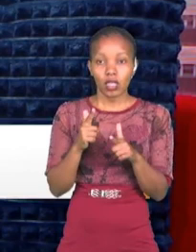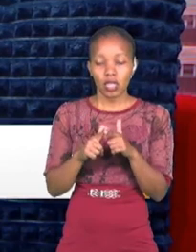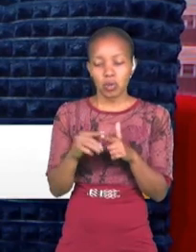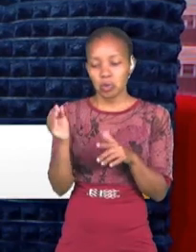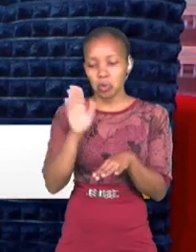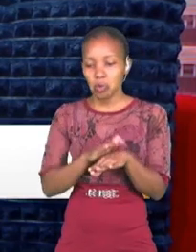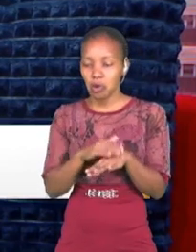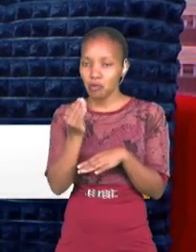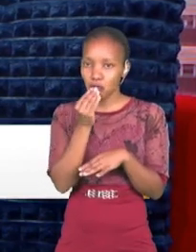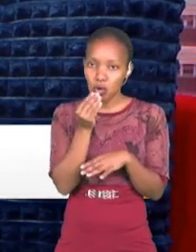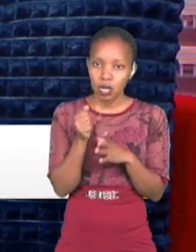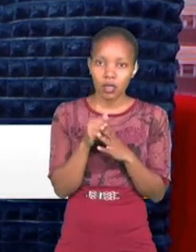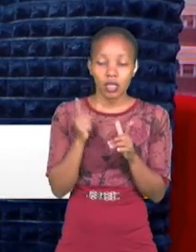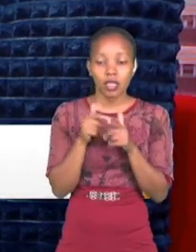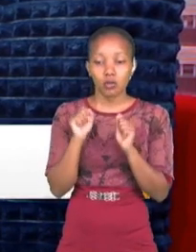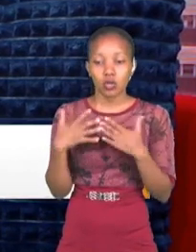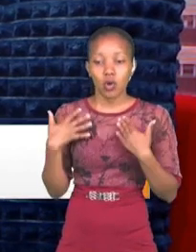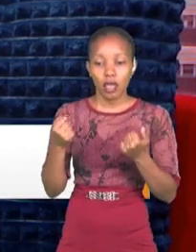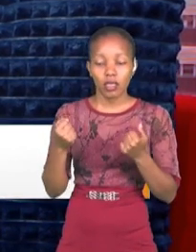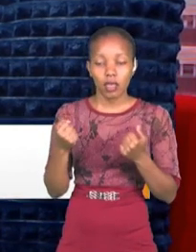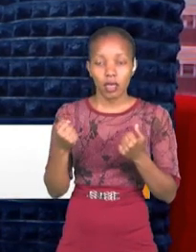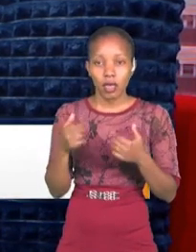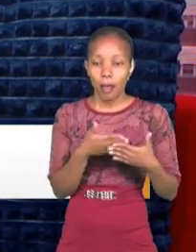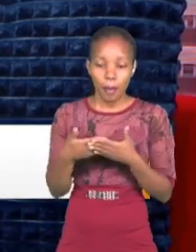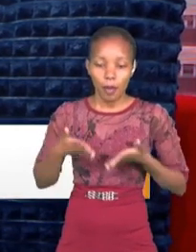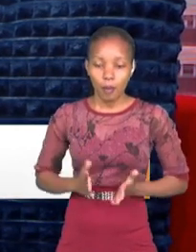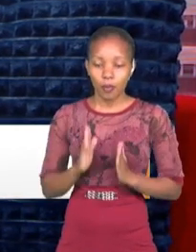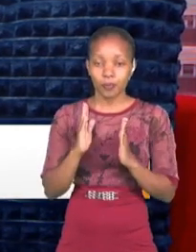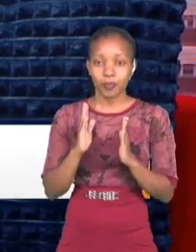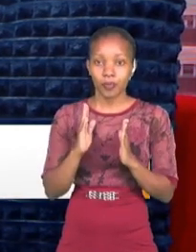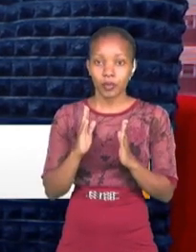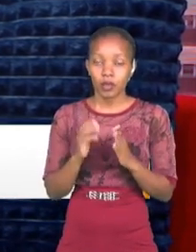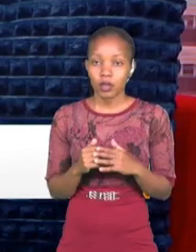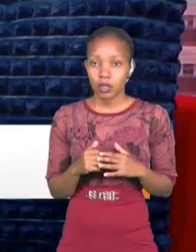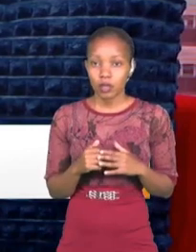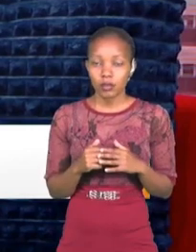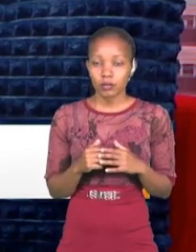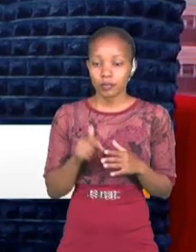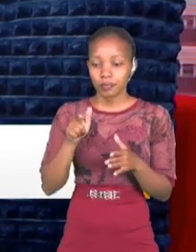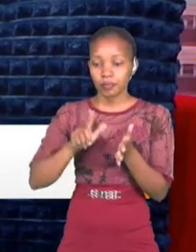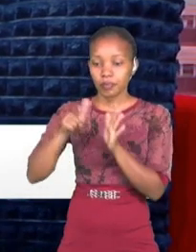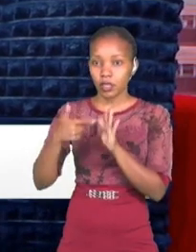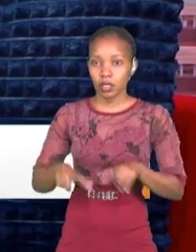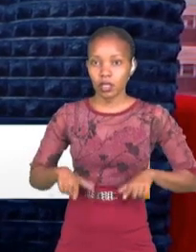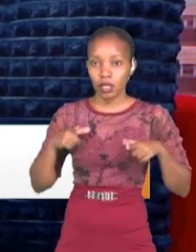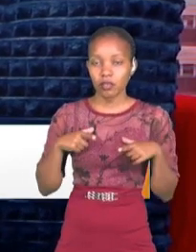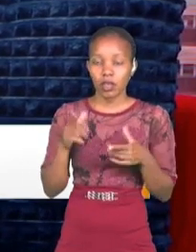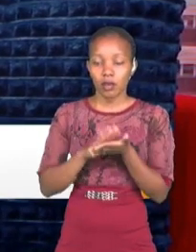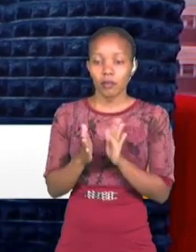nutrition, she can deliver a good baby. Okay. Healthy baby, and this in later life became a